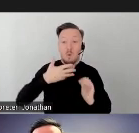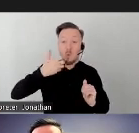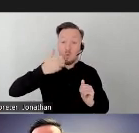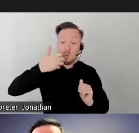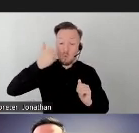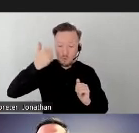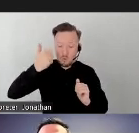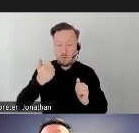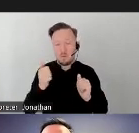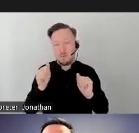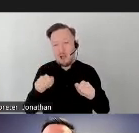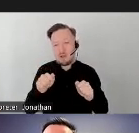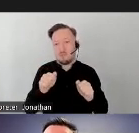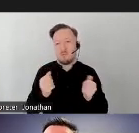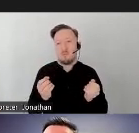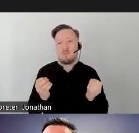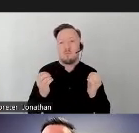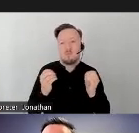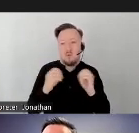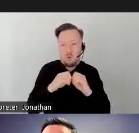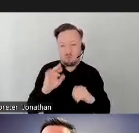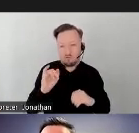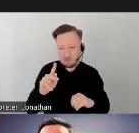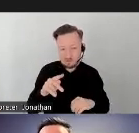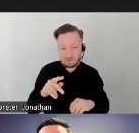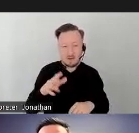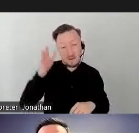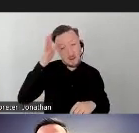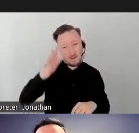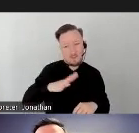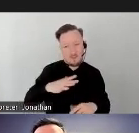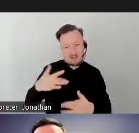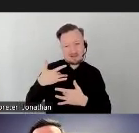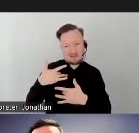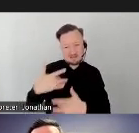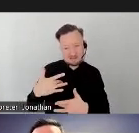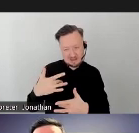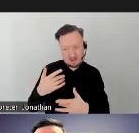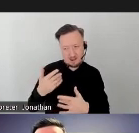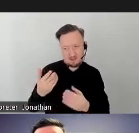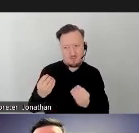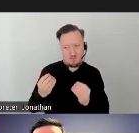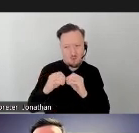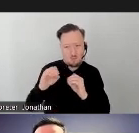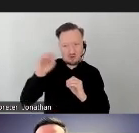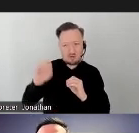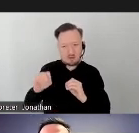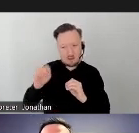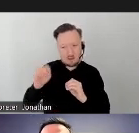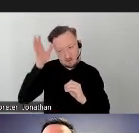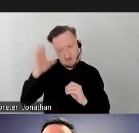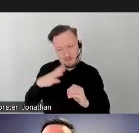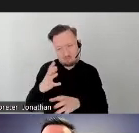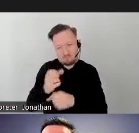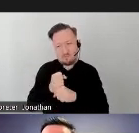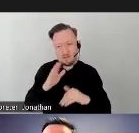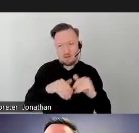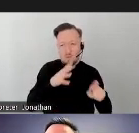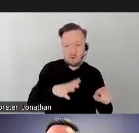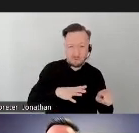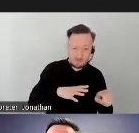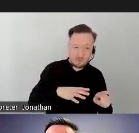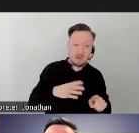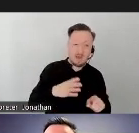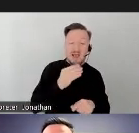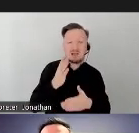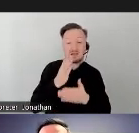colorectal cancer. Males tend to get colorectal cancer slightly at a higher rate than females. And some races,